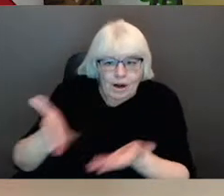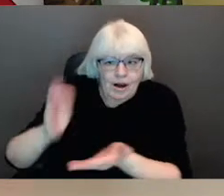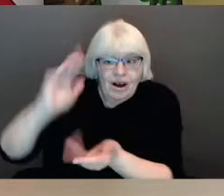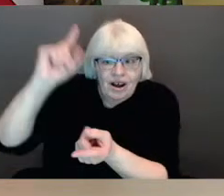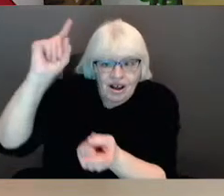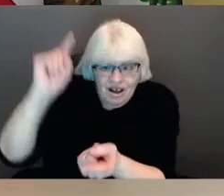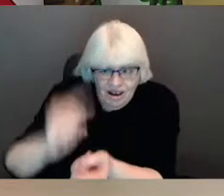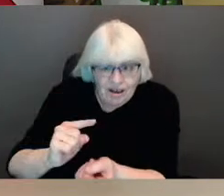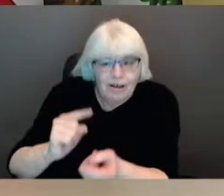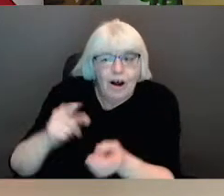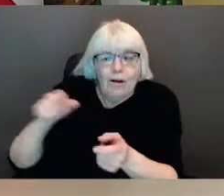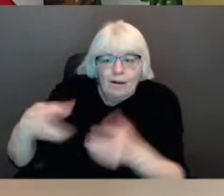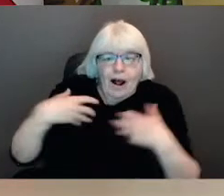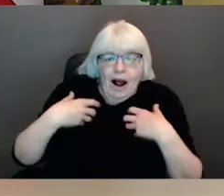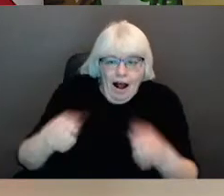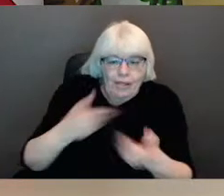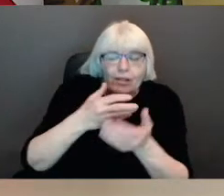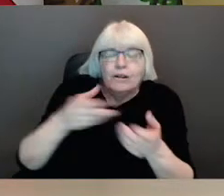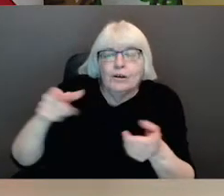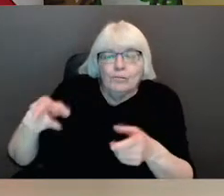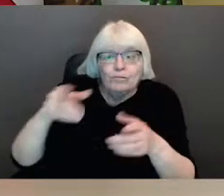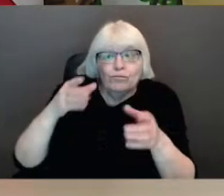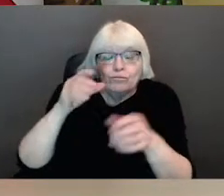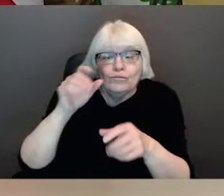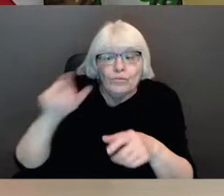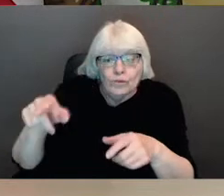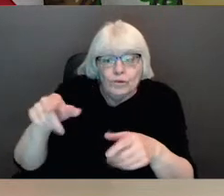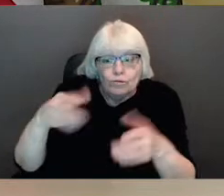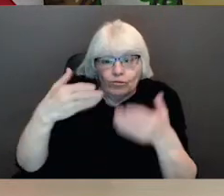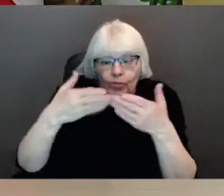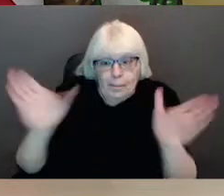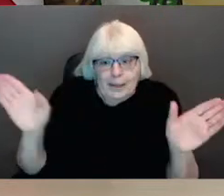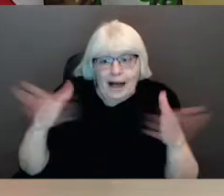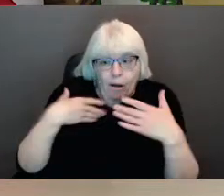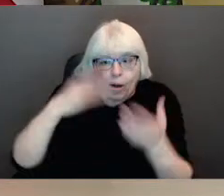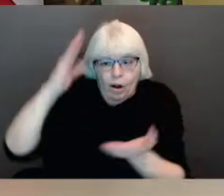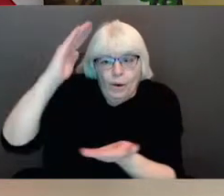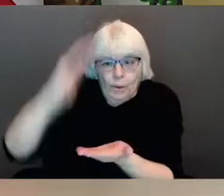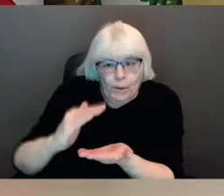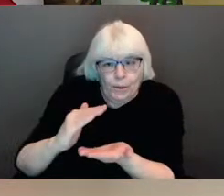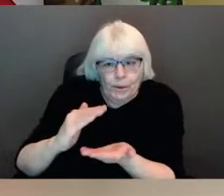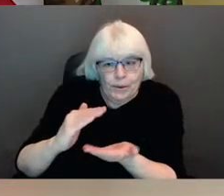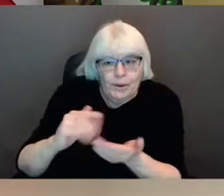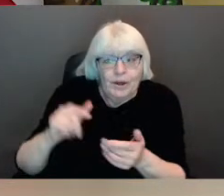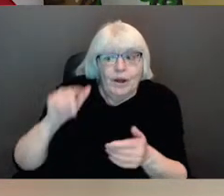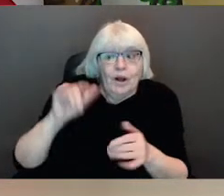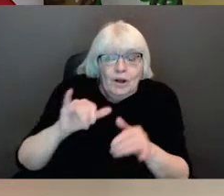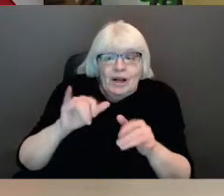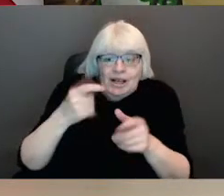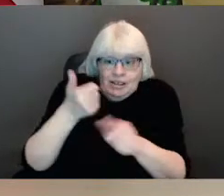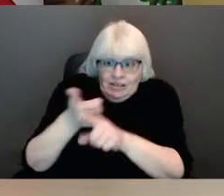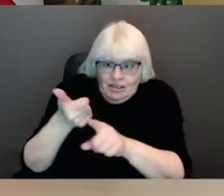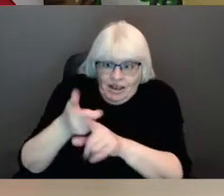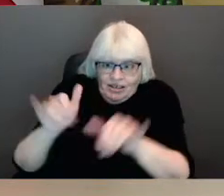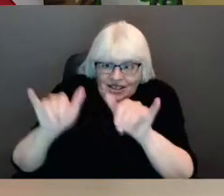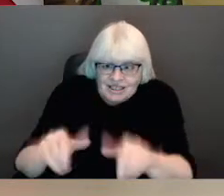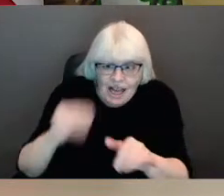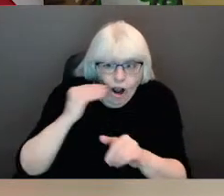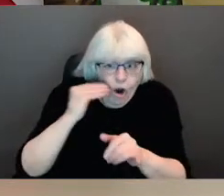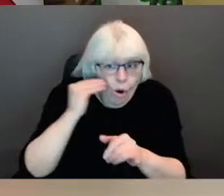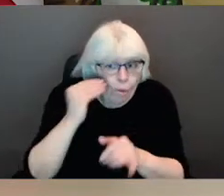the availability of Paxlovid makes effective home-based care possible, it is not a substitute for vaccination or public health